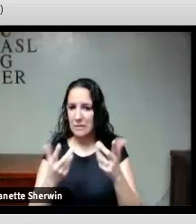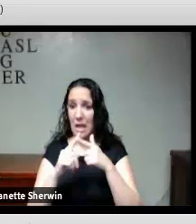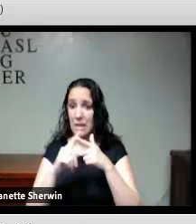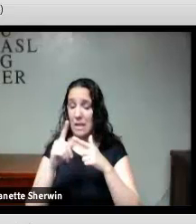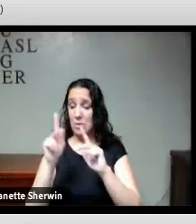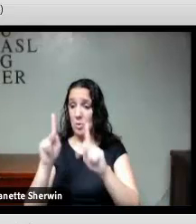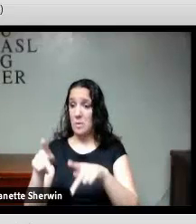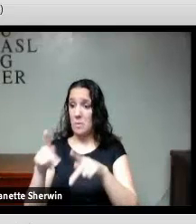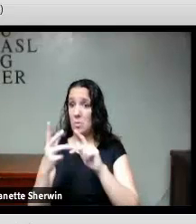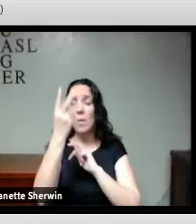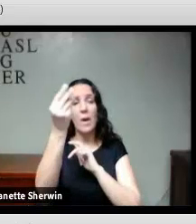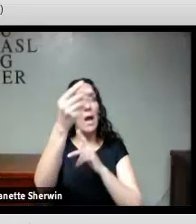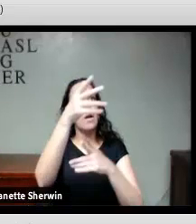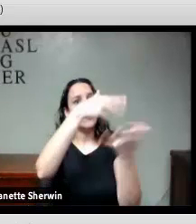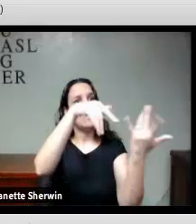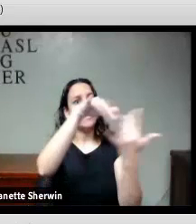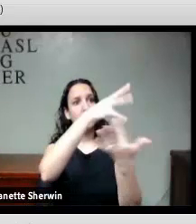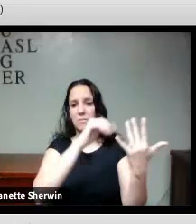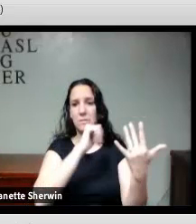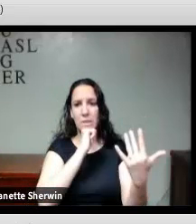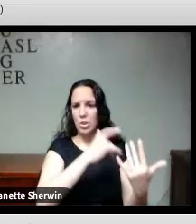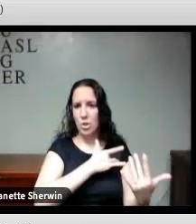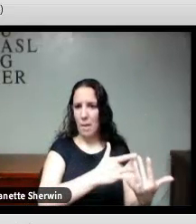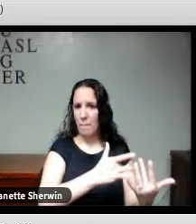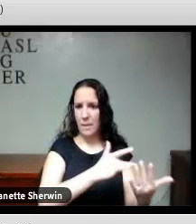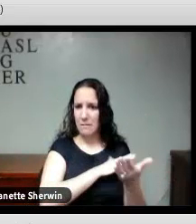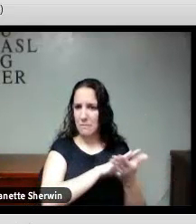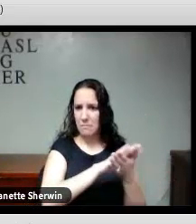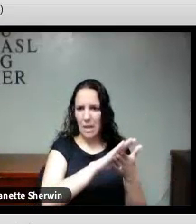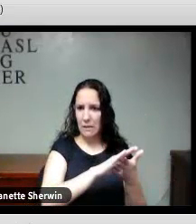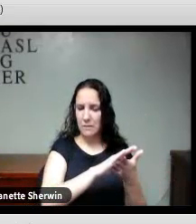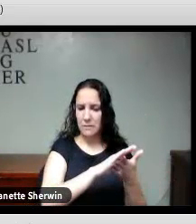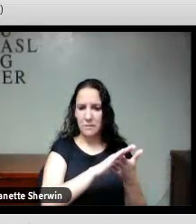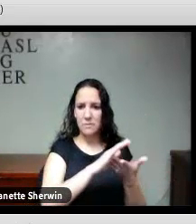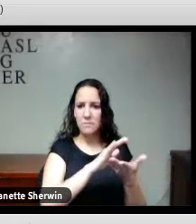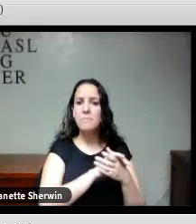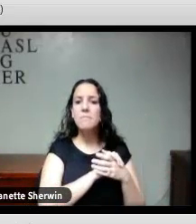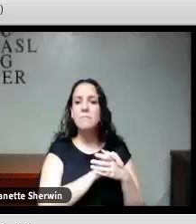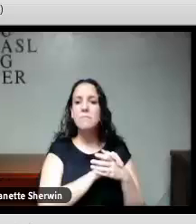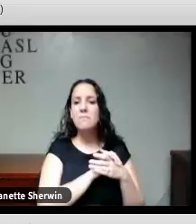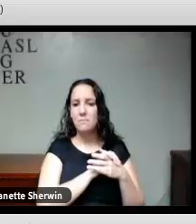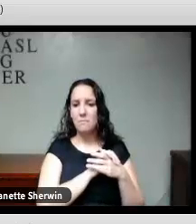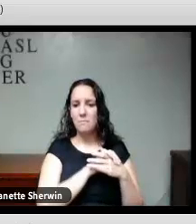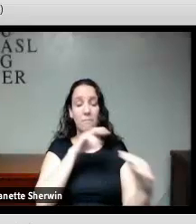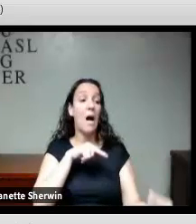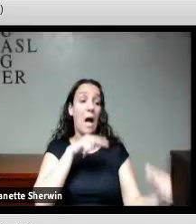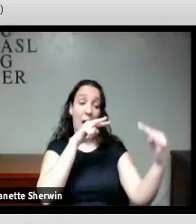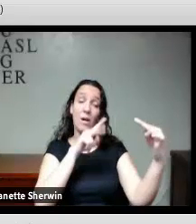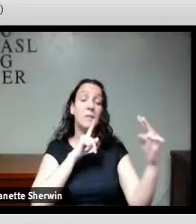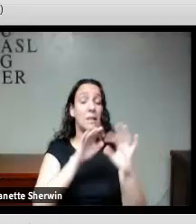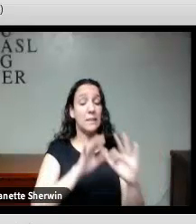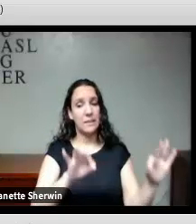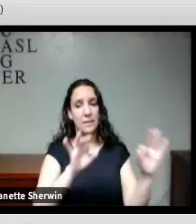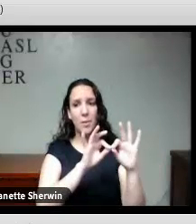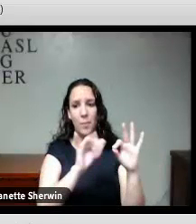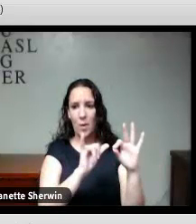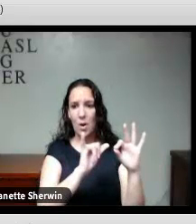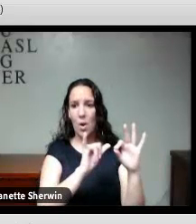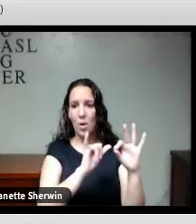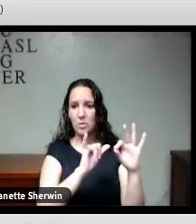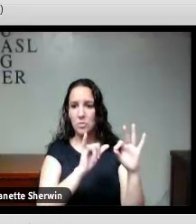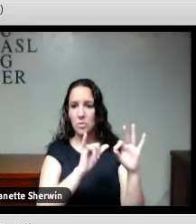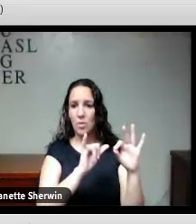face, and you know they're not being kind and courteous. Lynn also added eye contact is important, and it's limited when thanking